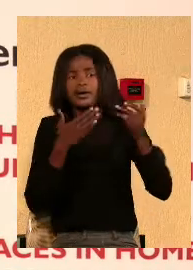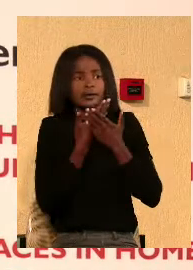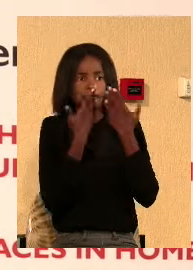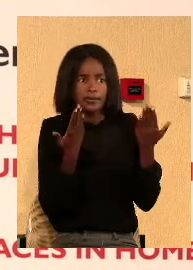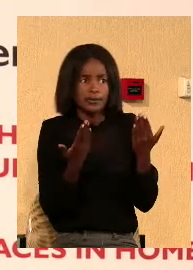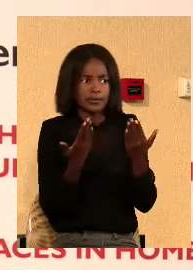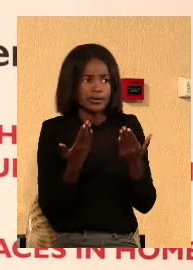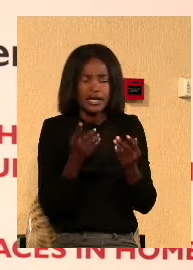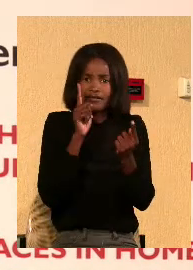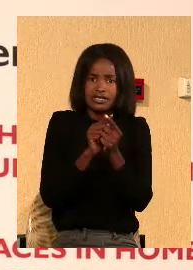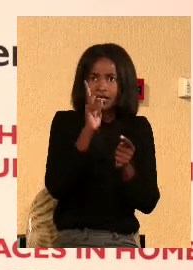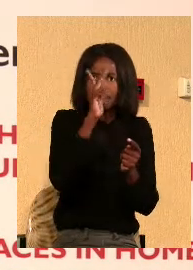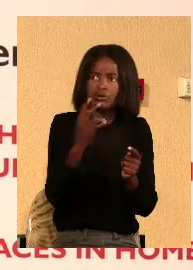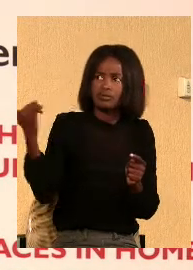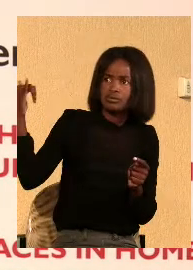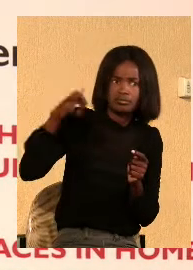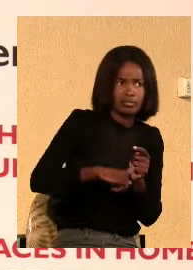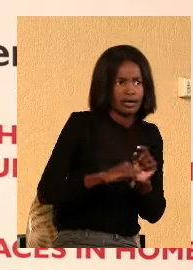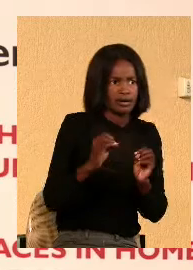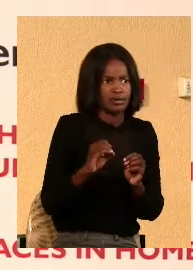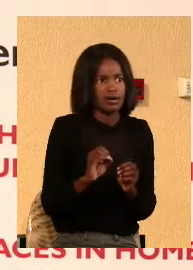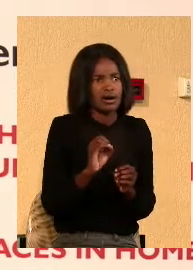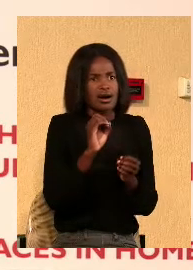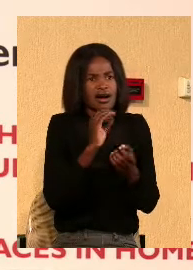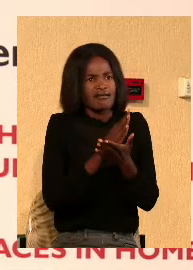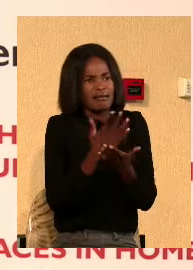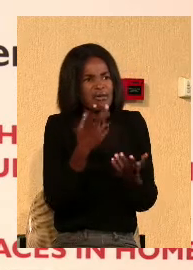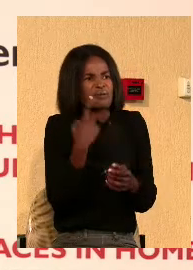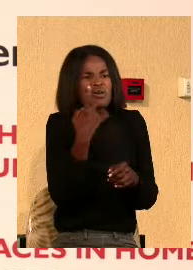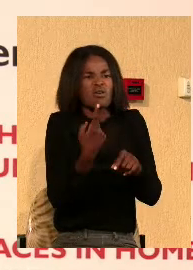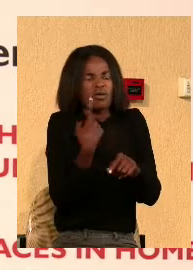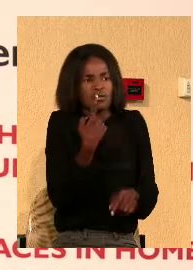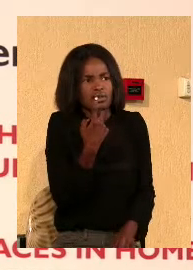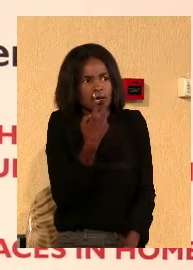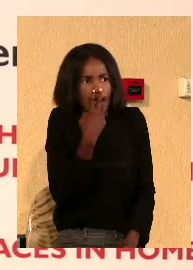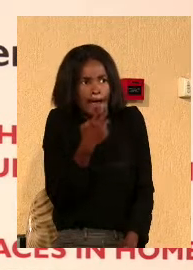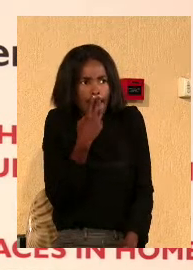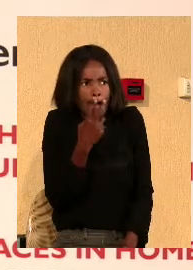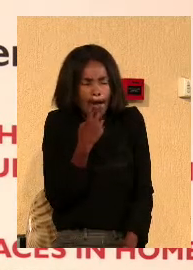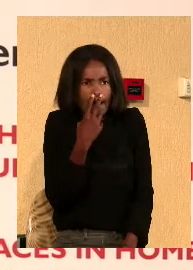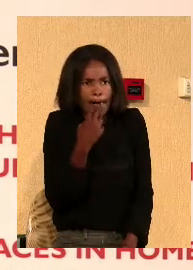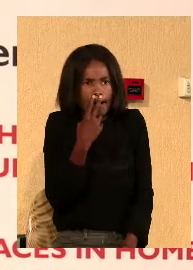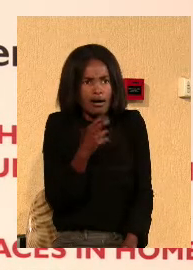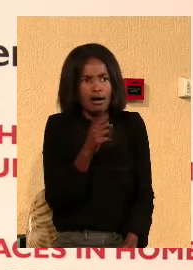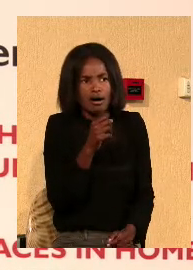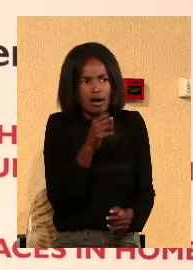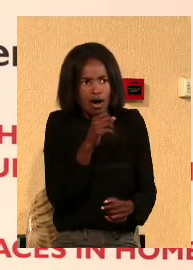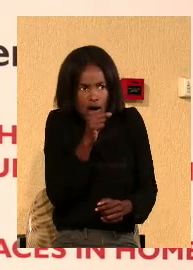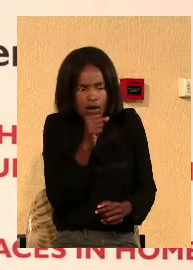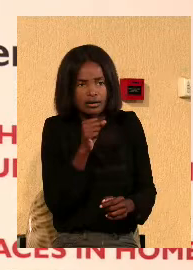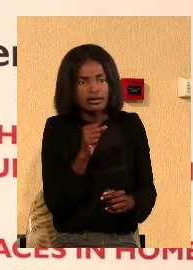Some of them may be having flu symptoms, not meeting all the testing criteria. Then we can make a determination,